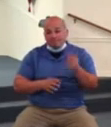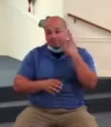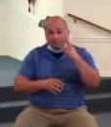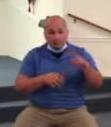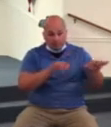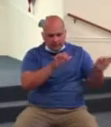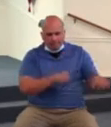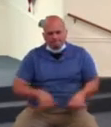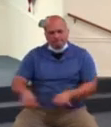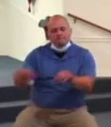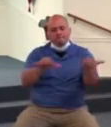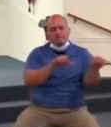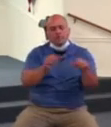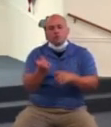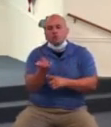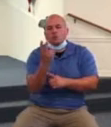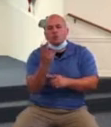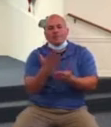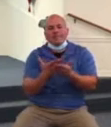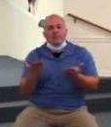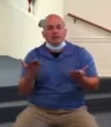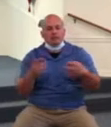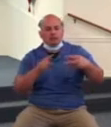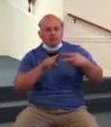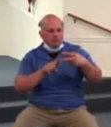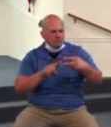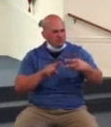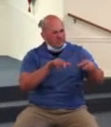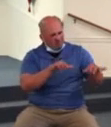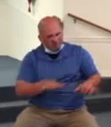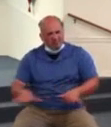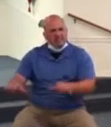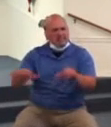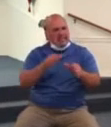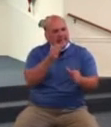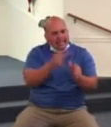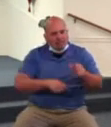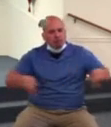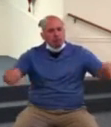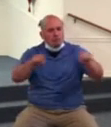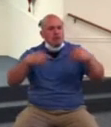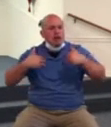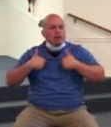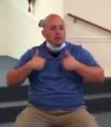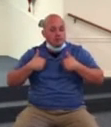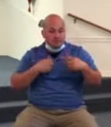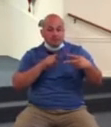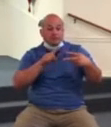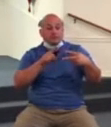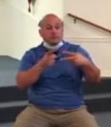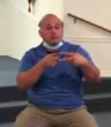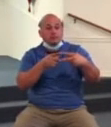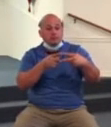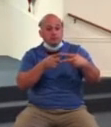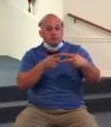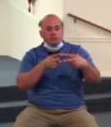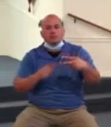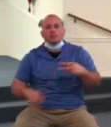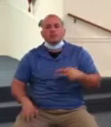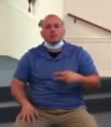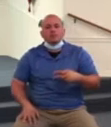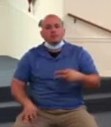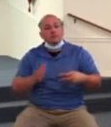real faith always looks like. The first trait they shared, they